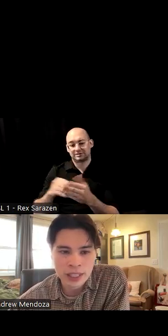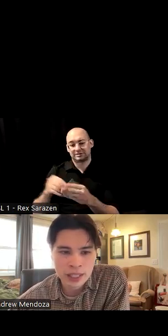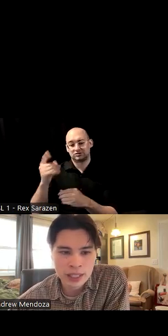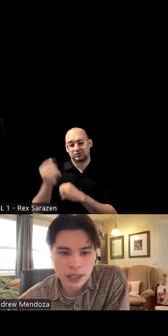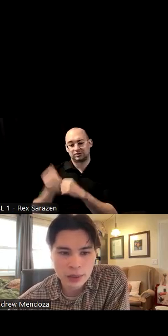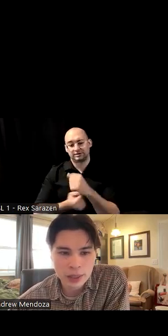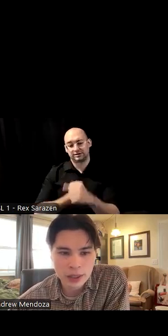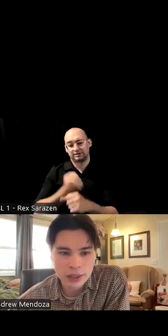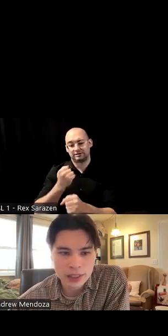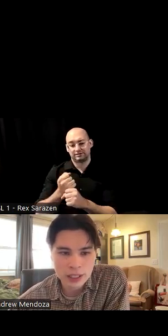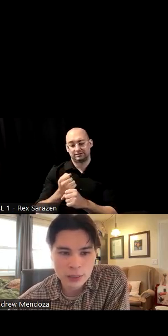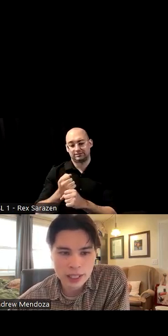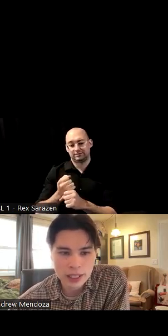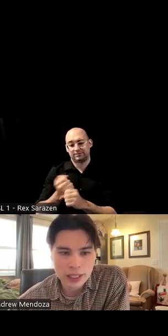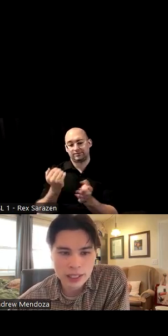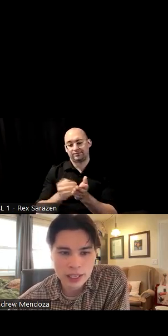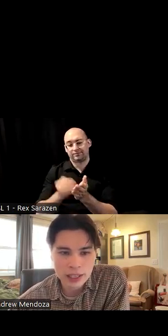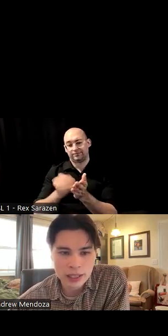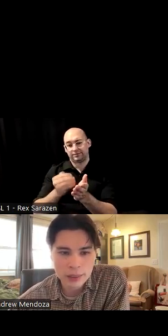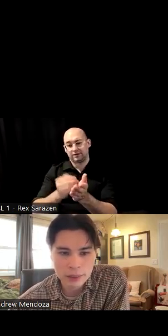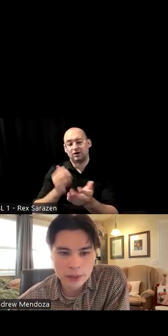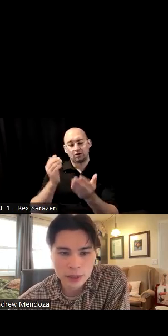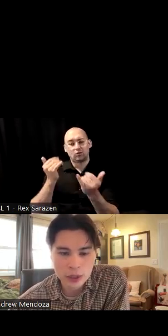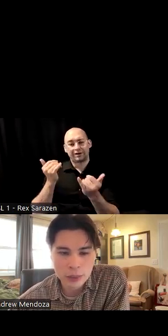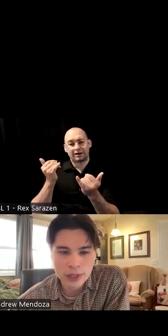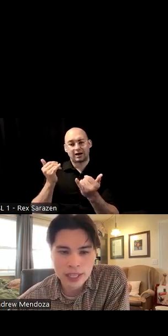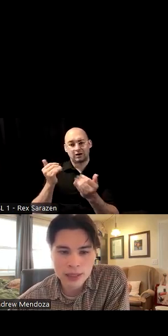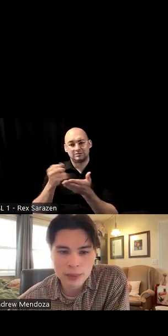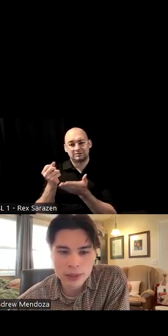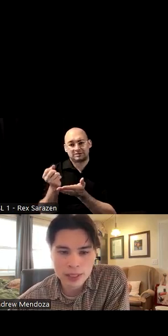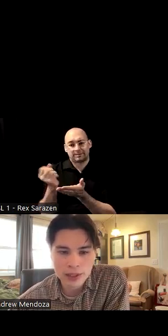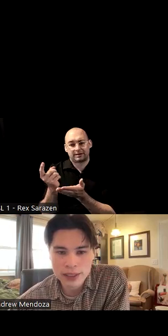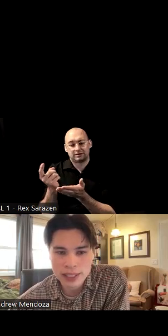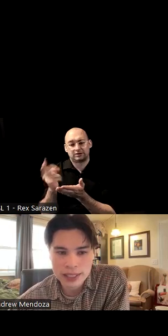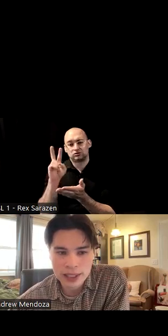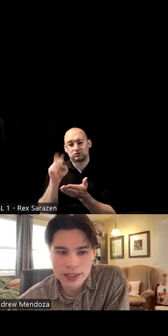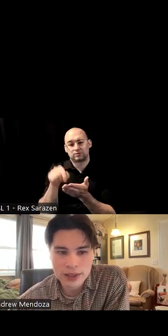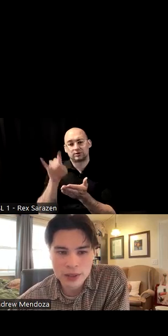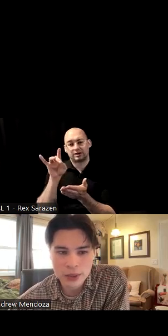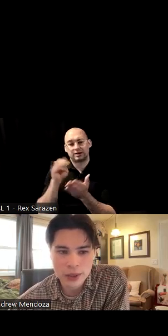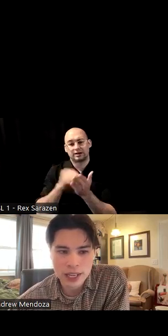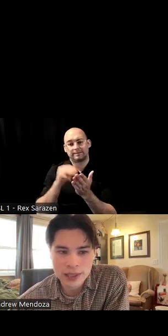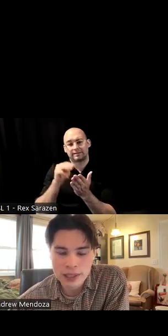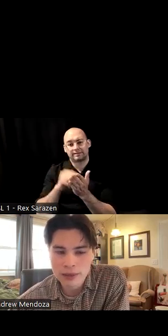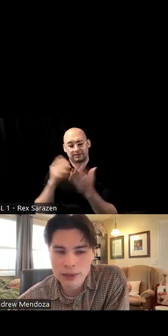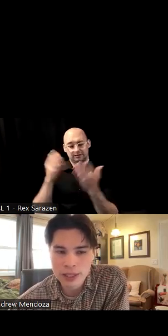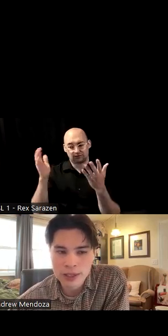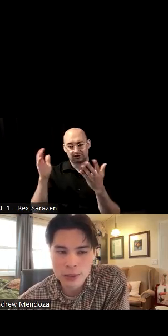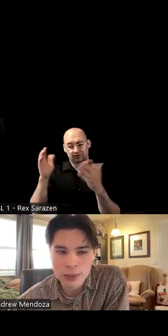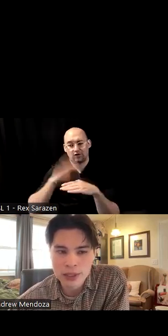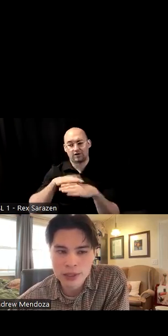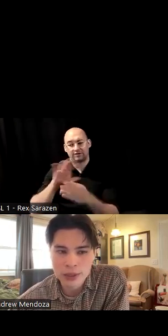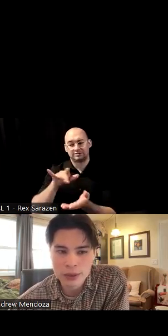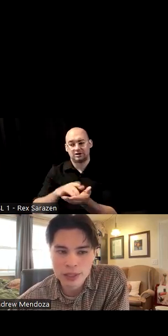annually. We currently spend 2.8 million on these centers. So we're asking for